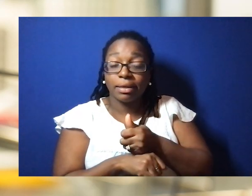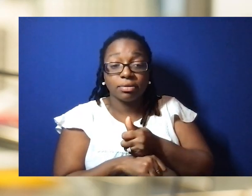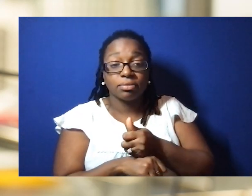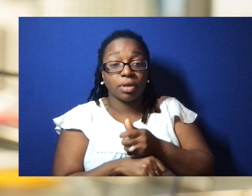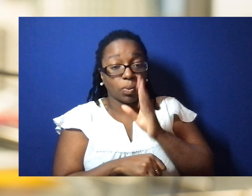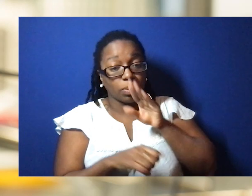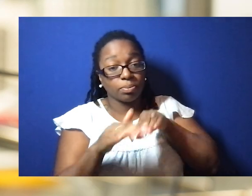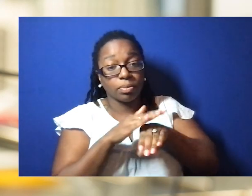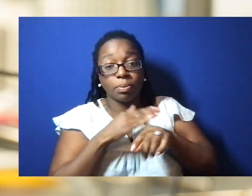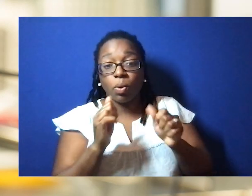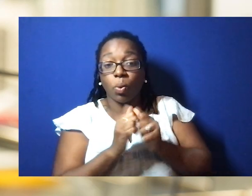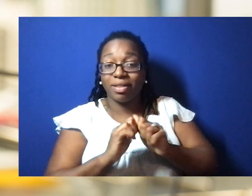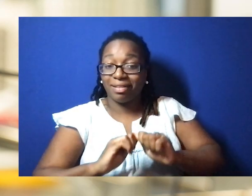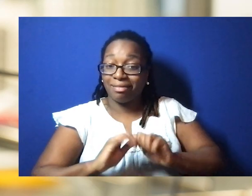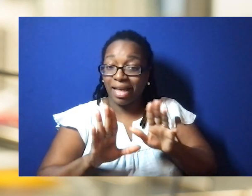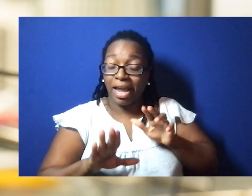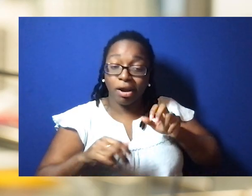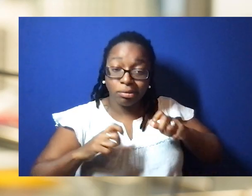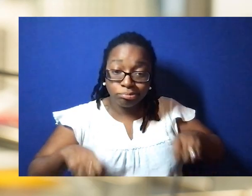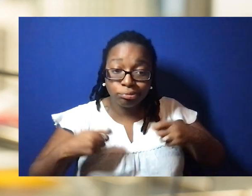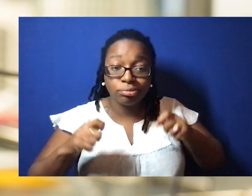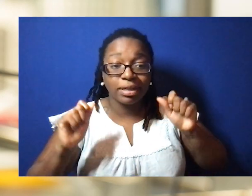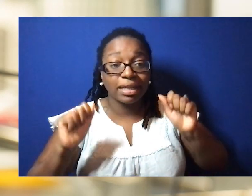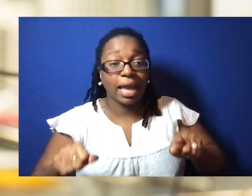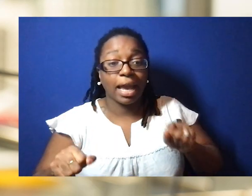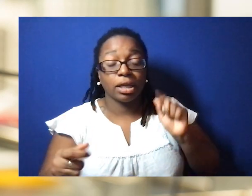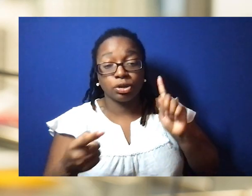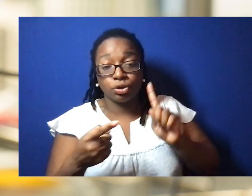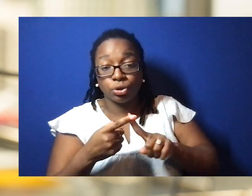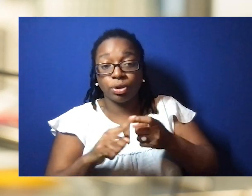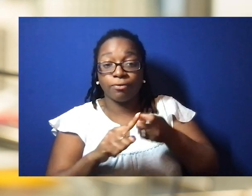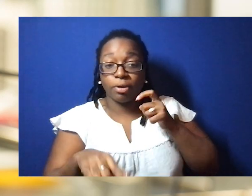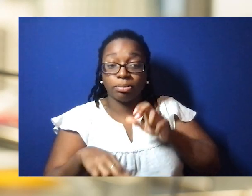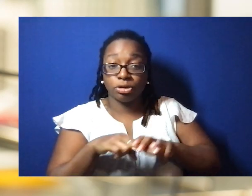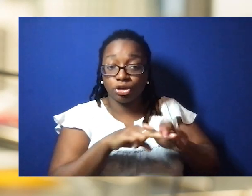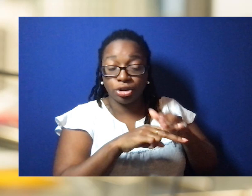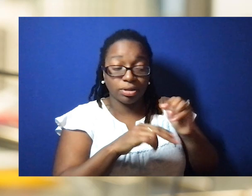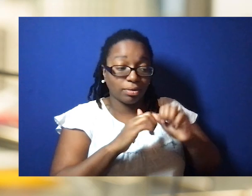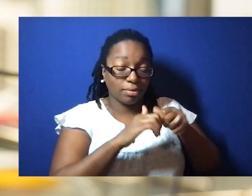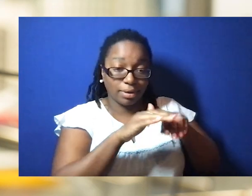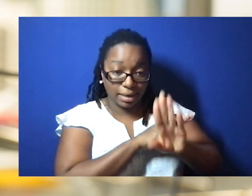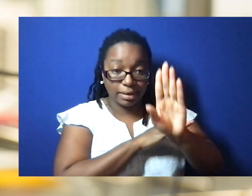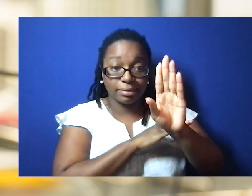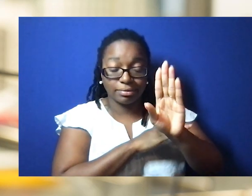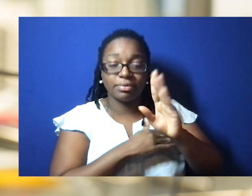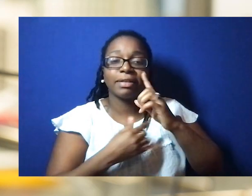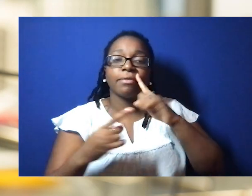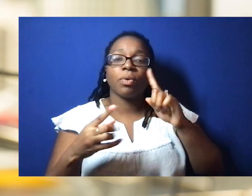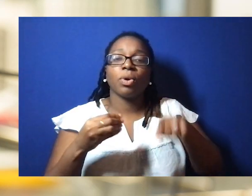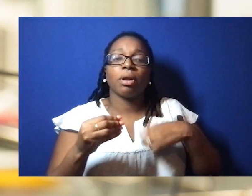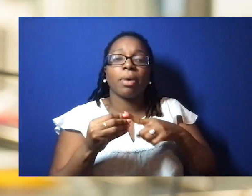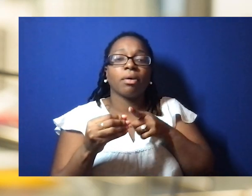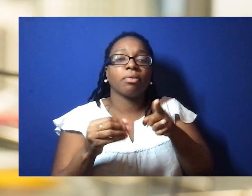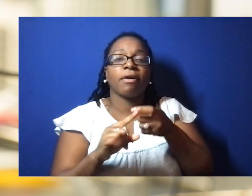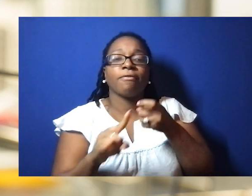in a way that it is accessible with clear paths of travel to and from the chairs and entranceways? And finally, what